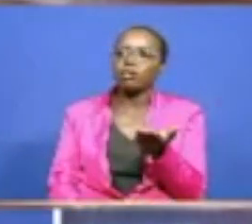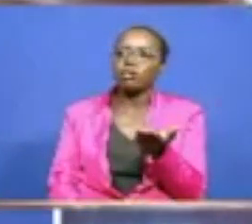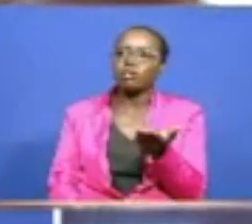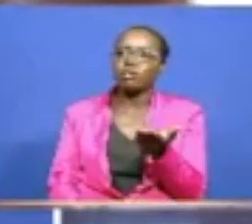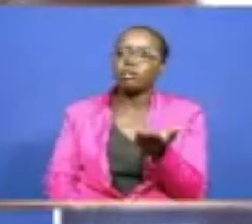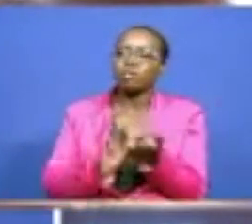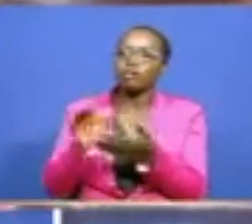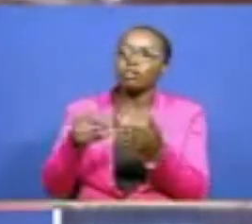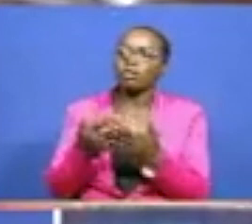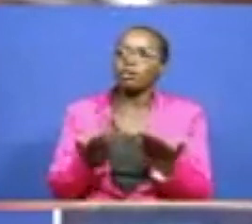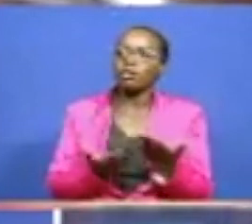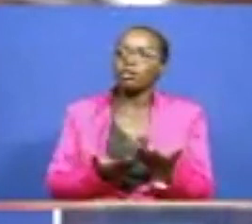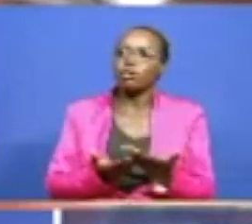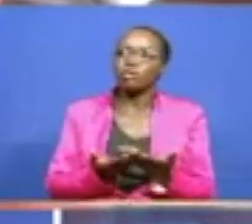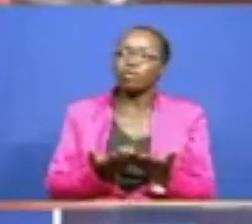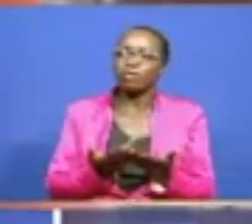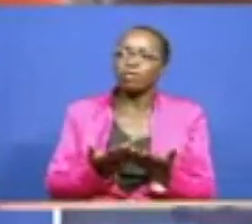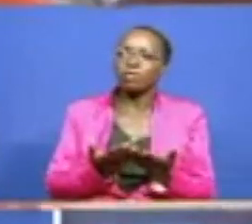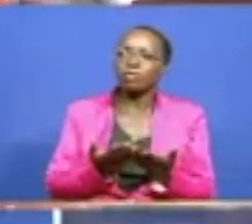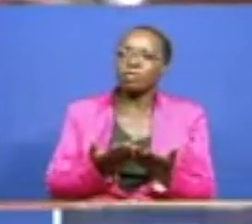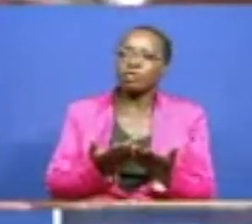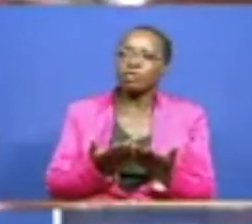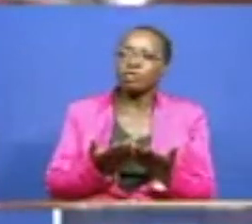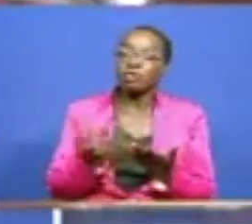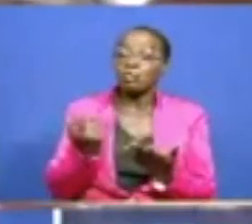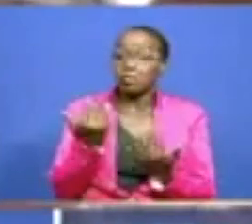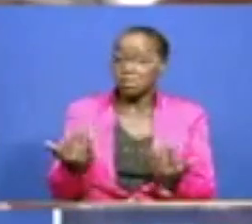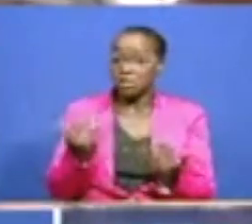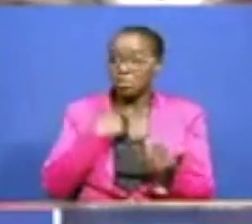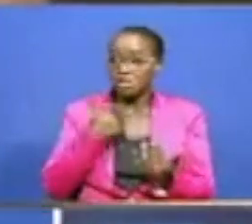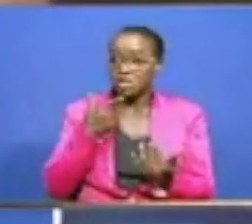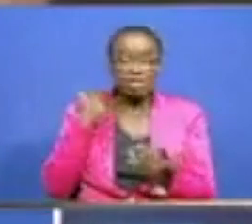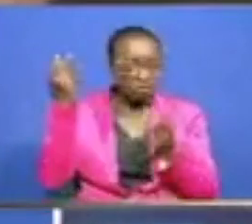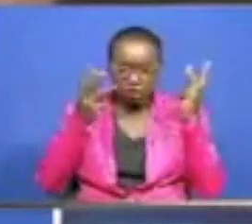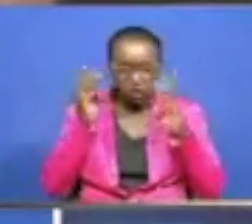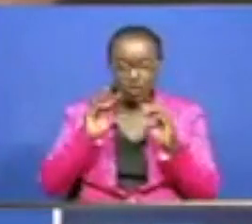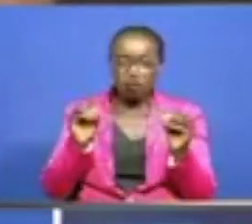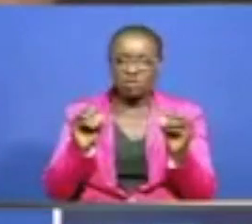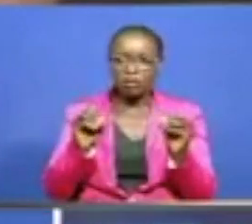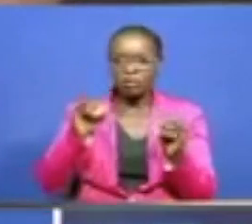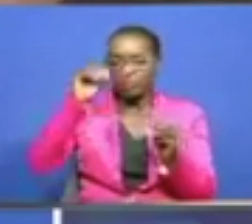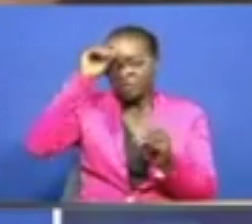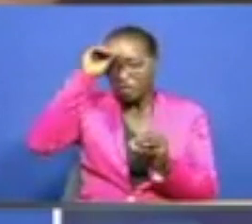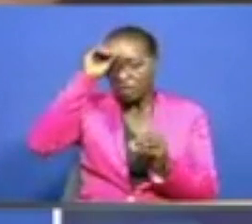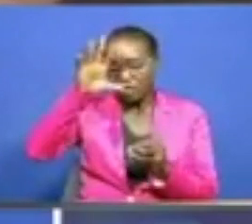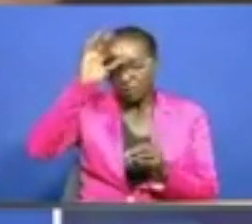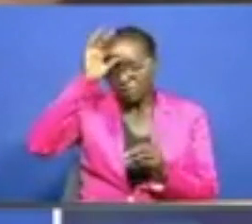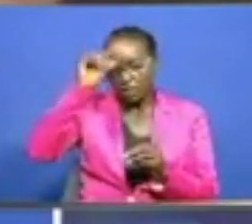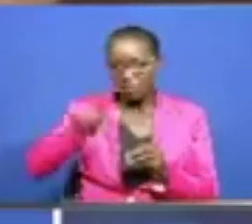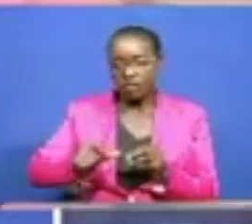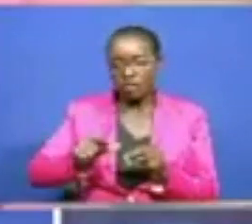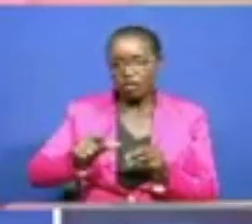All of them have gone to heaven. So the only thing I can tell you, do not worry. Kiambu Governor James Nyoro, who